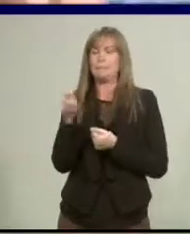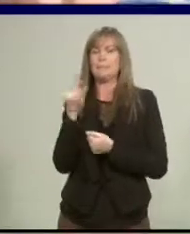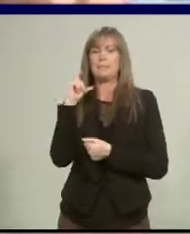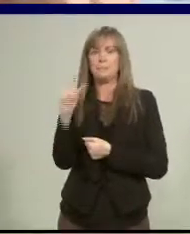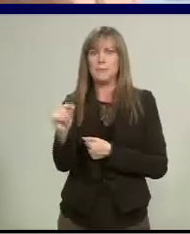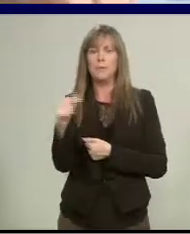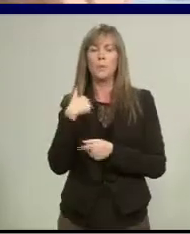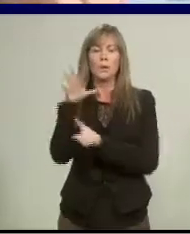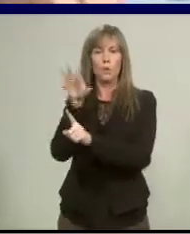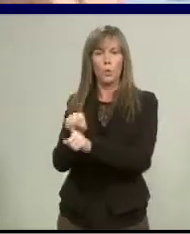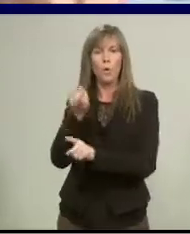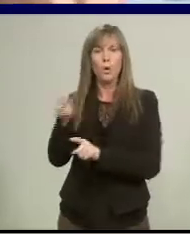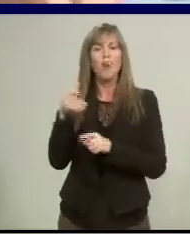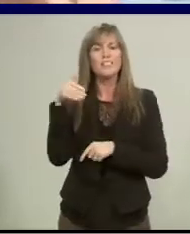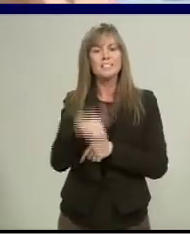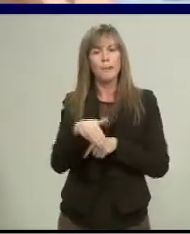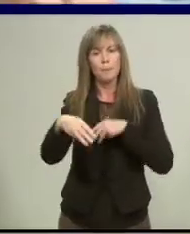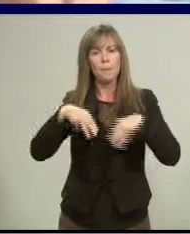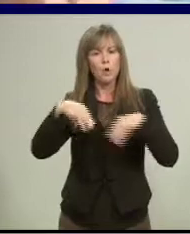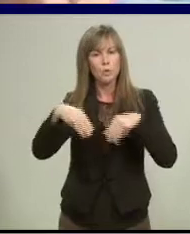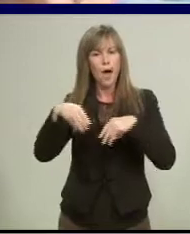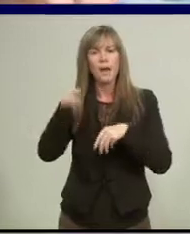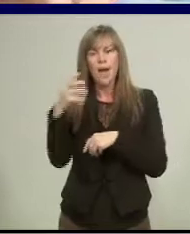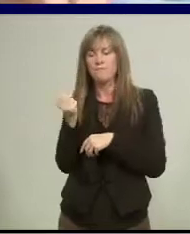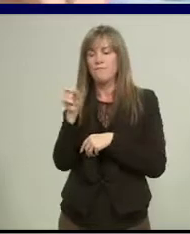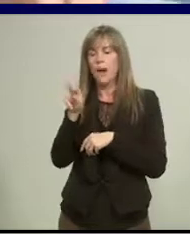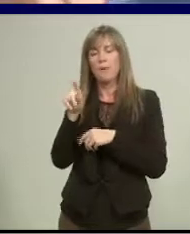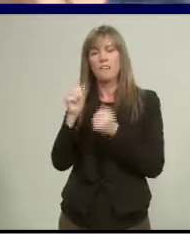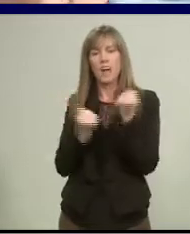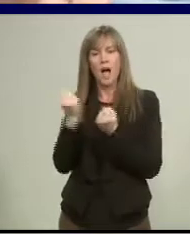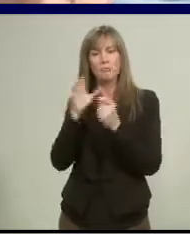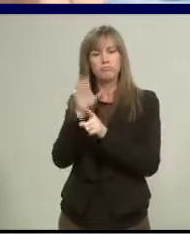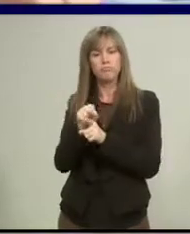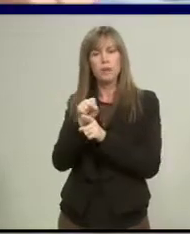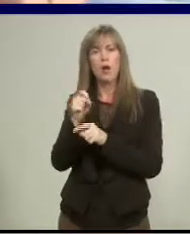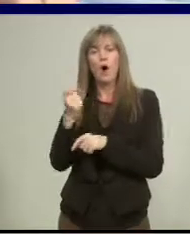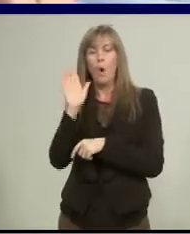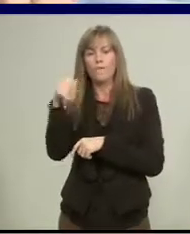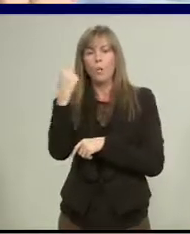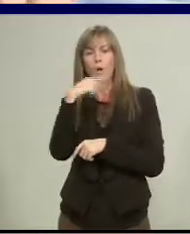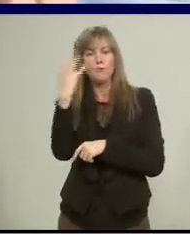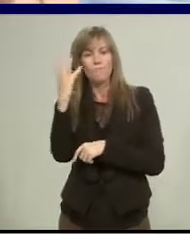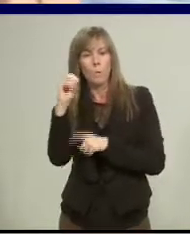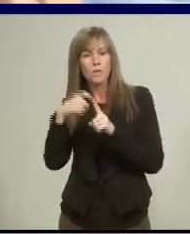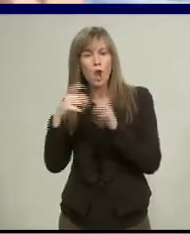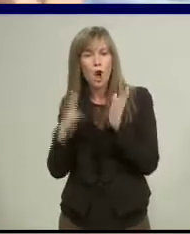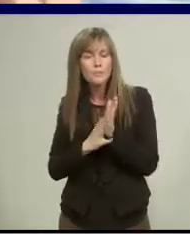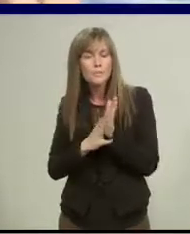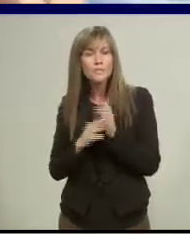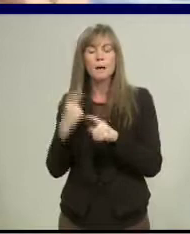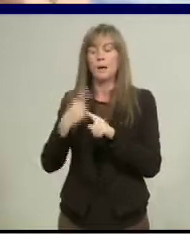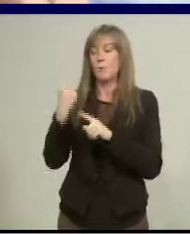apprehended at. Travelling down the southern motorway, there was a couple of cars that were stopped doing in excess of 140 k's, and then one vehicle